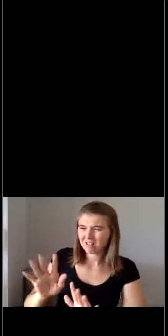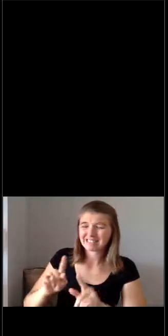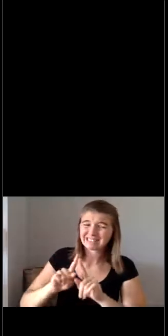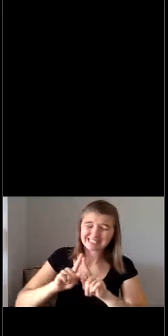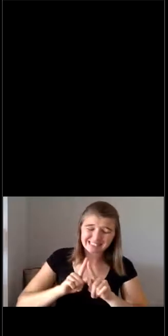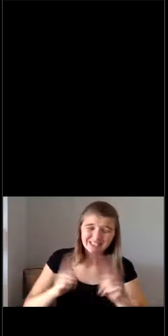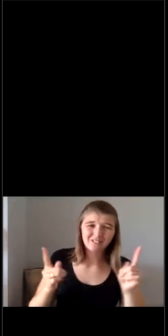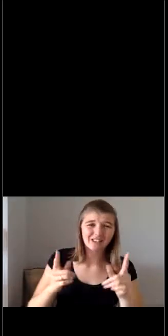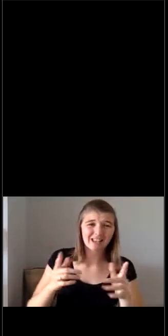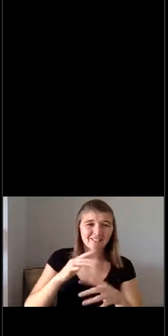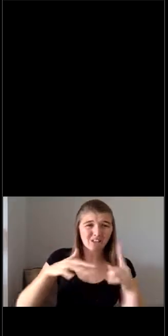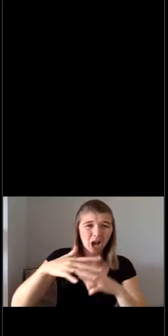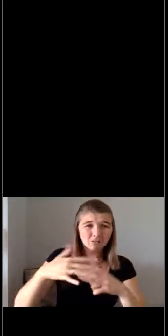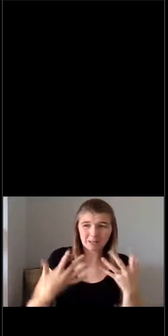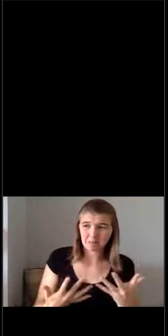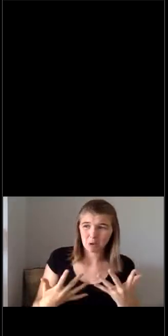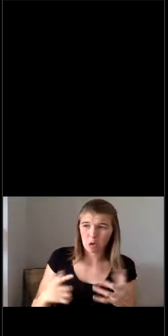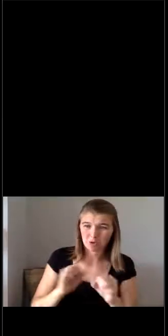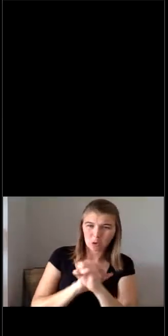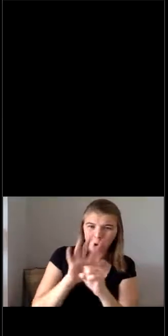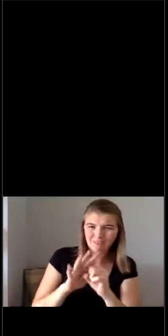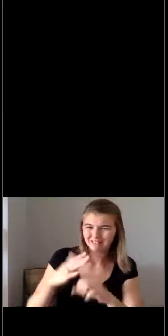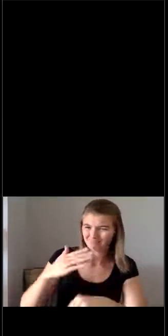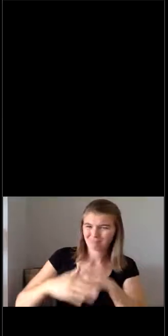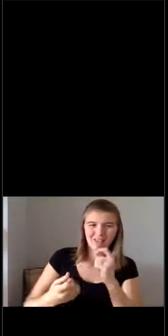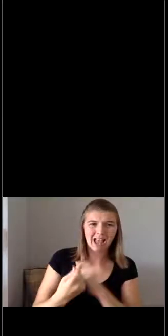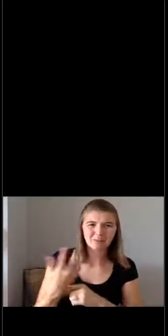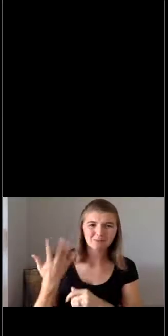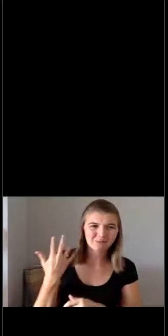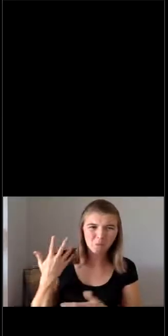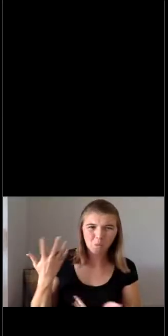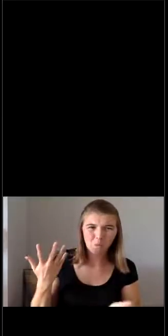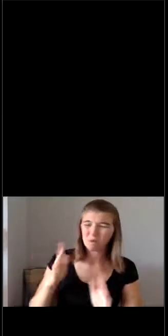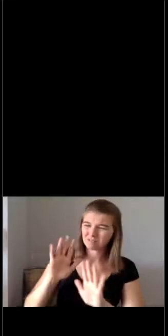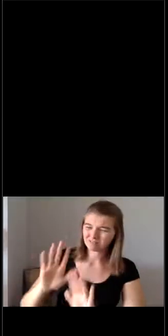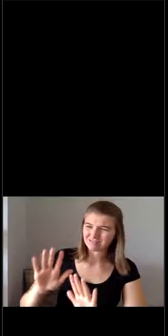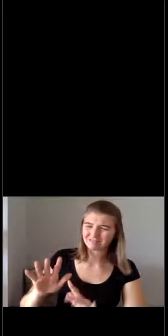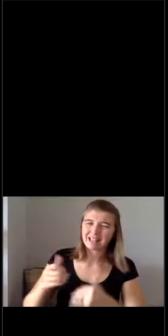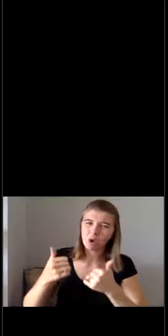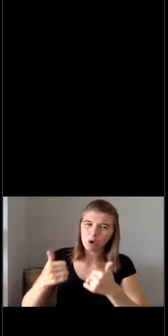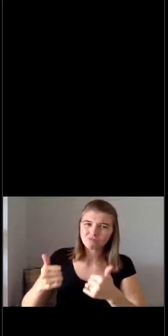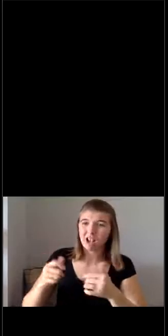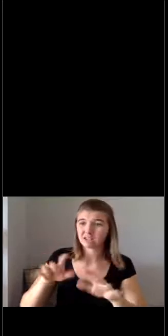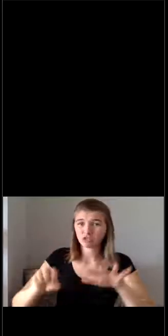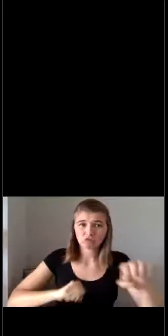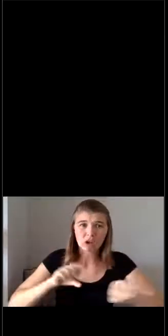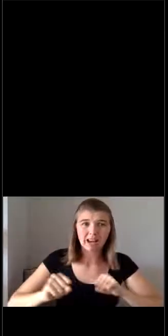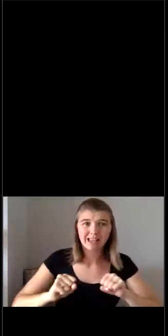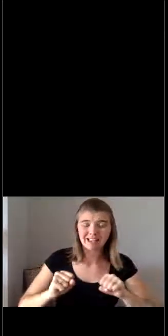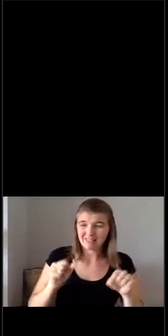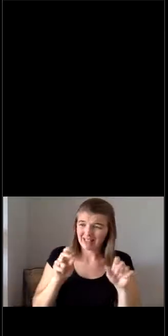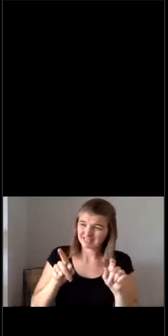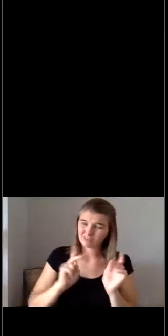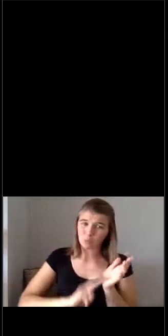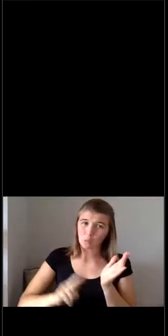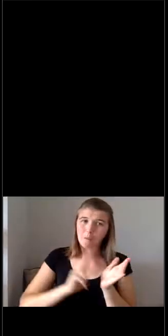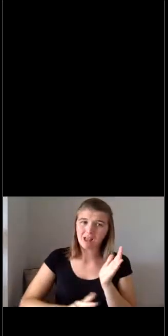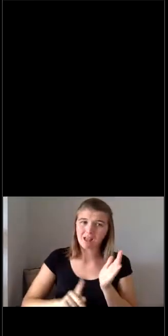this. It's okay that we're struggling, but there are different actions and responses that we can take. And so there are hundreds, and if we have the